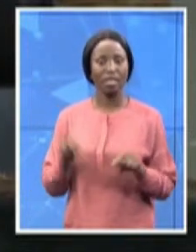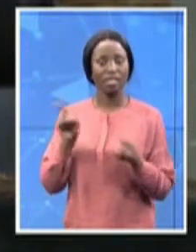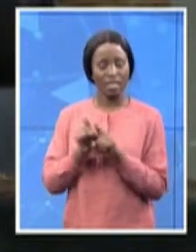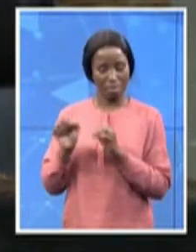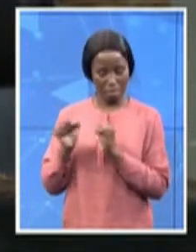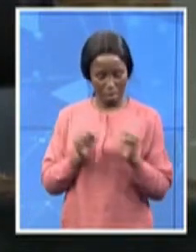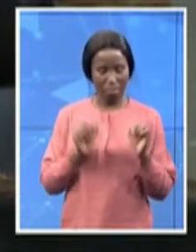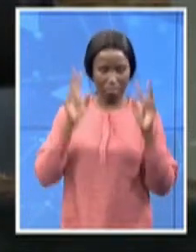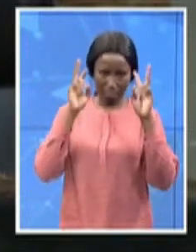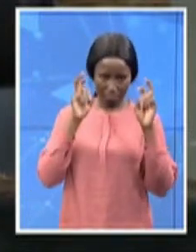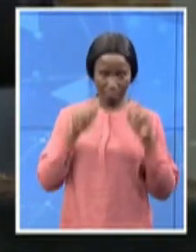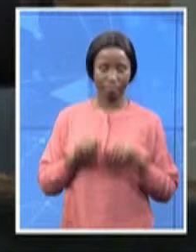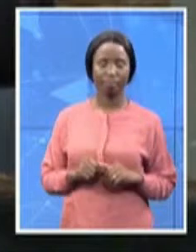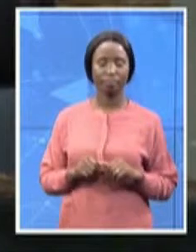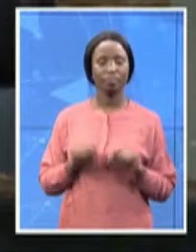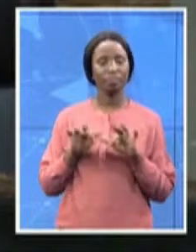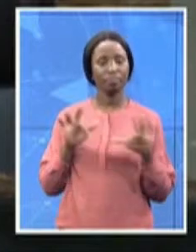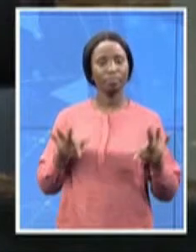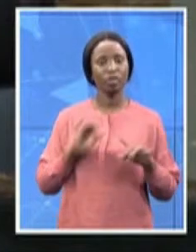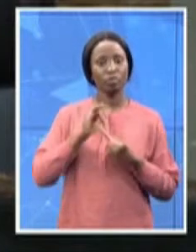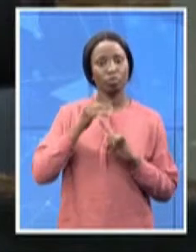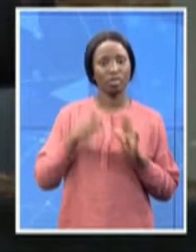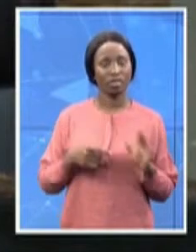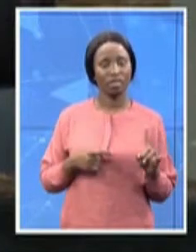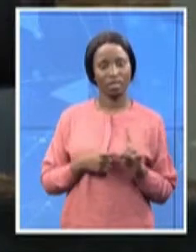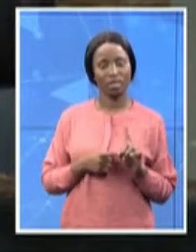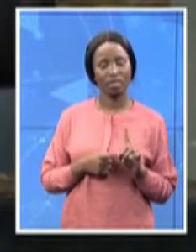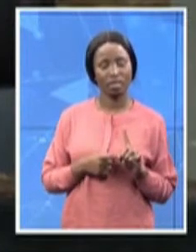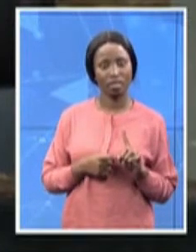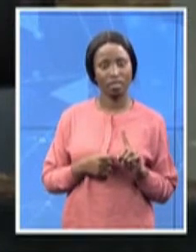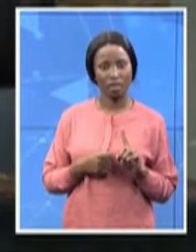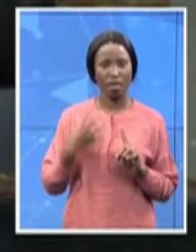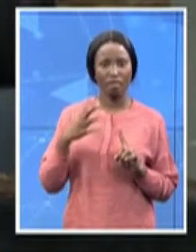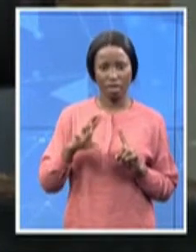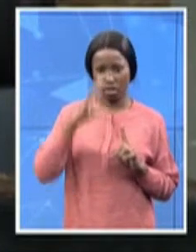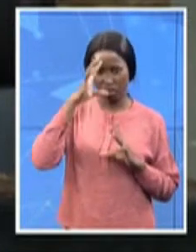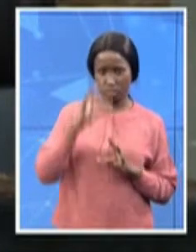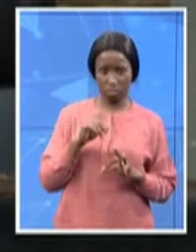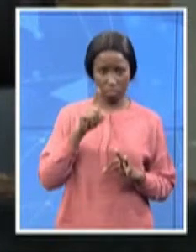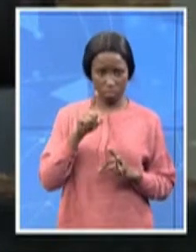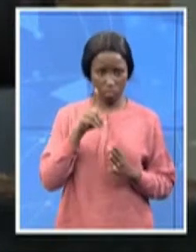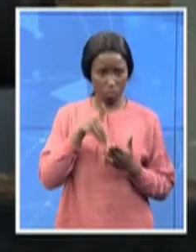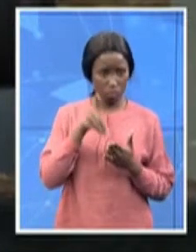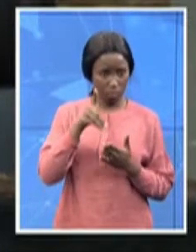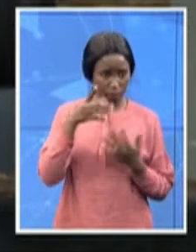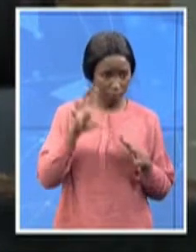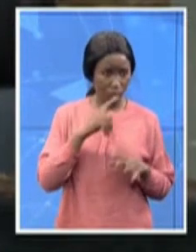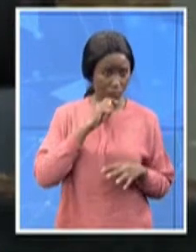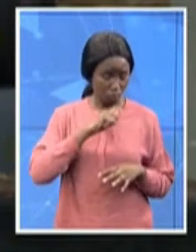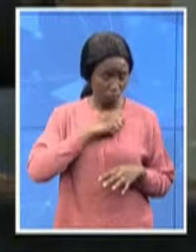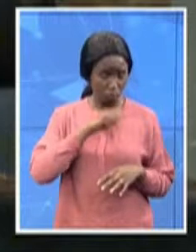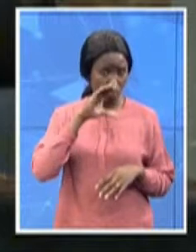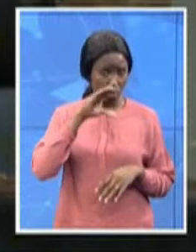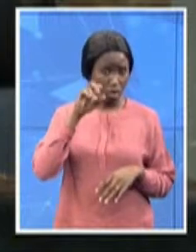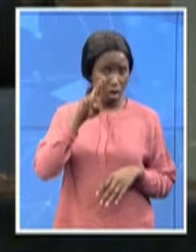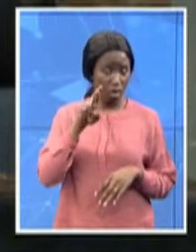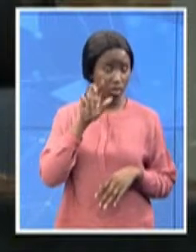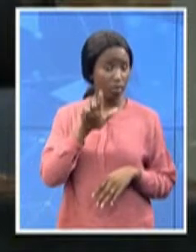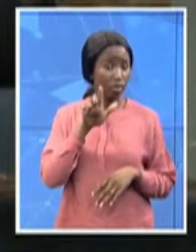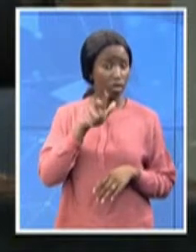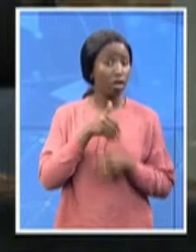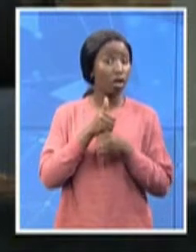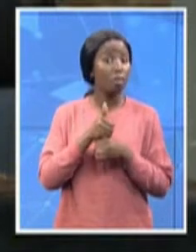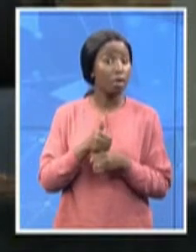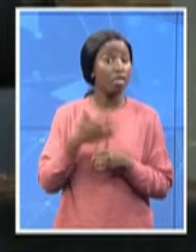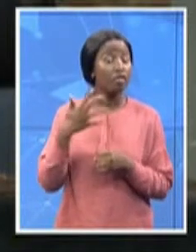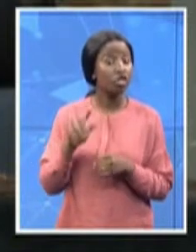proceeded to determine whether the donations made to the CR17 campaign were benefits of a material nature to the